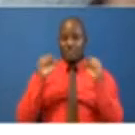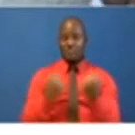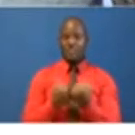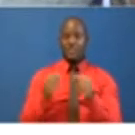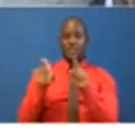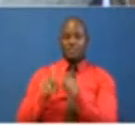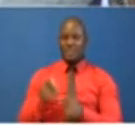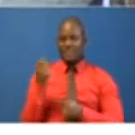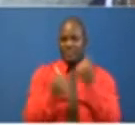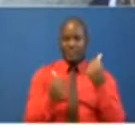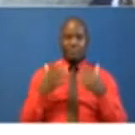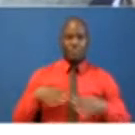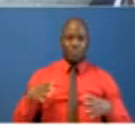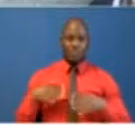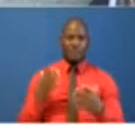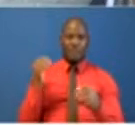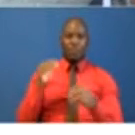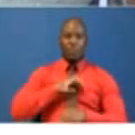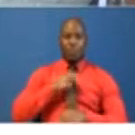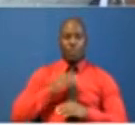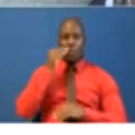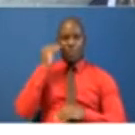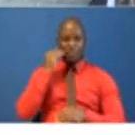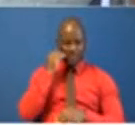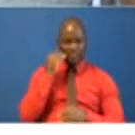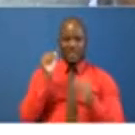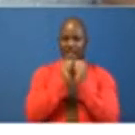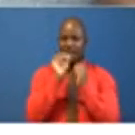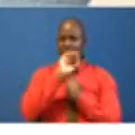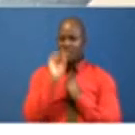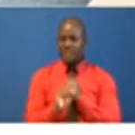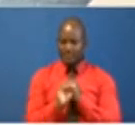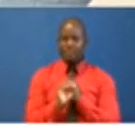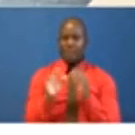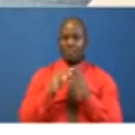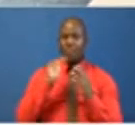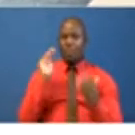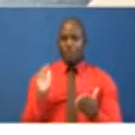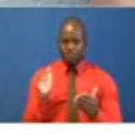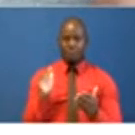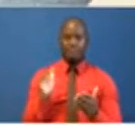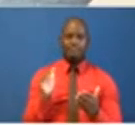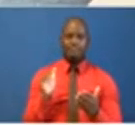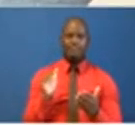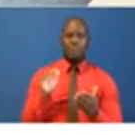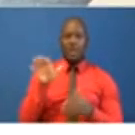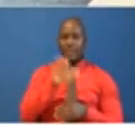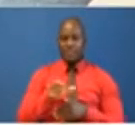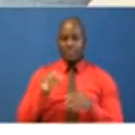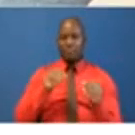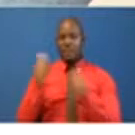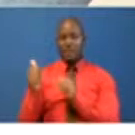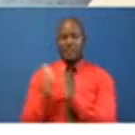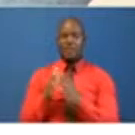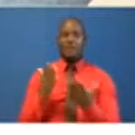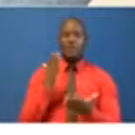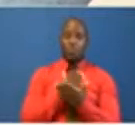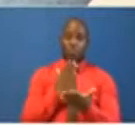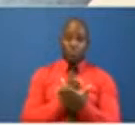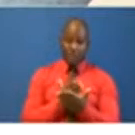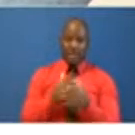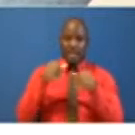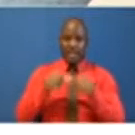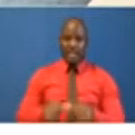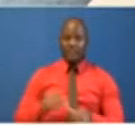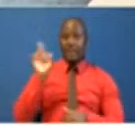well very few can can own their own homes i think under 10 percent and majority rent in one form or the other and that really is the reality of